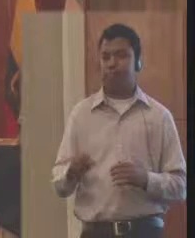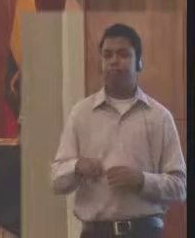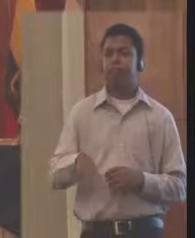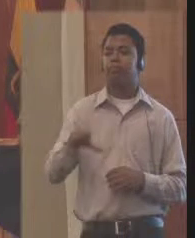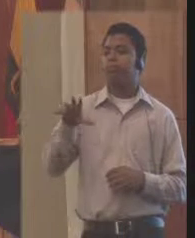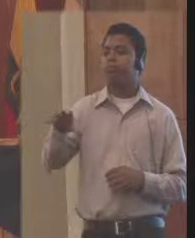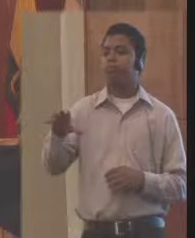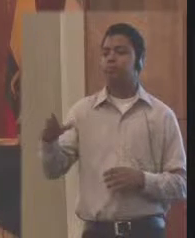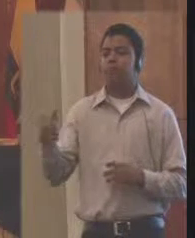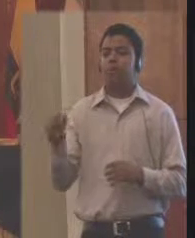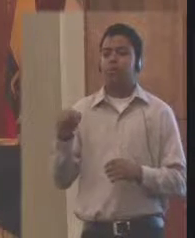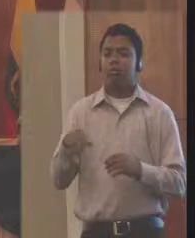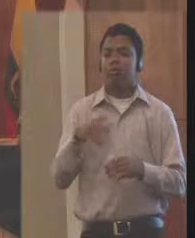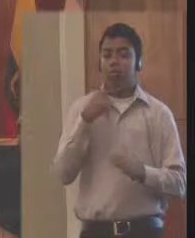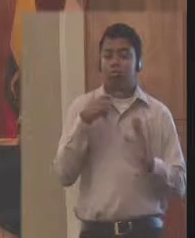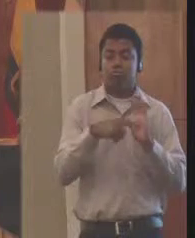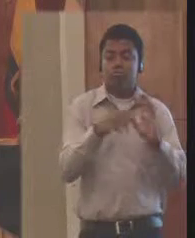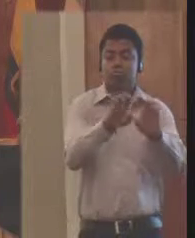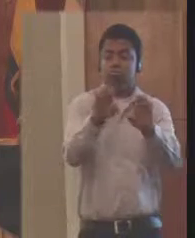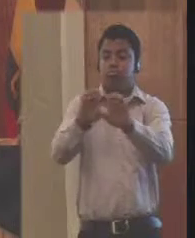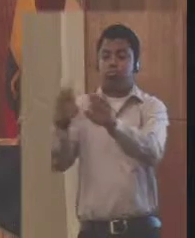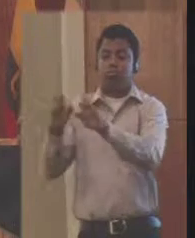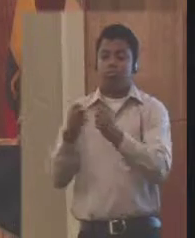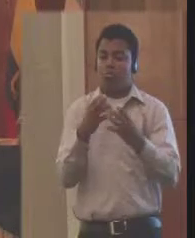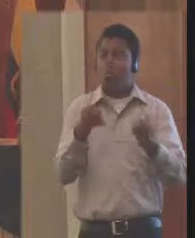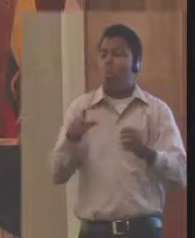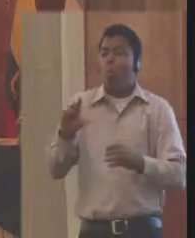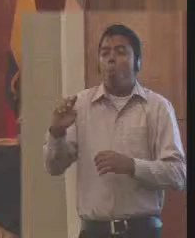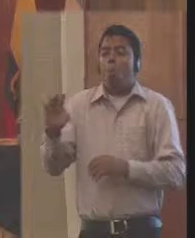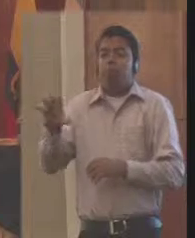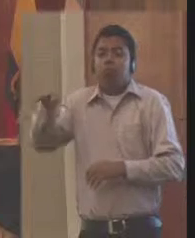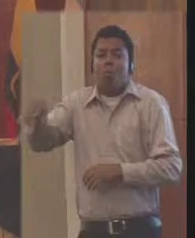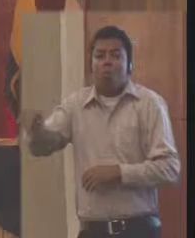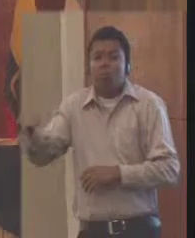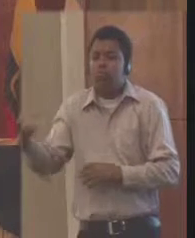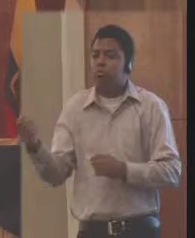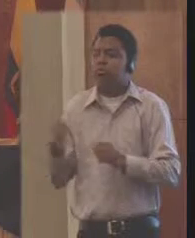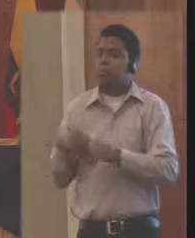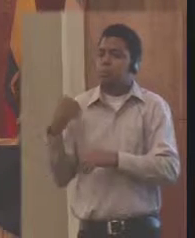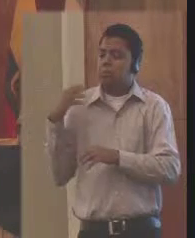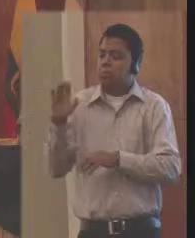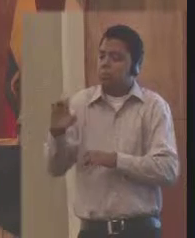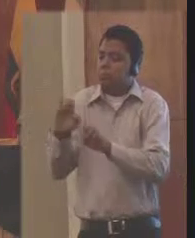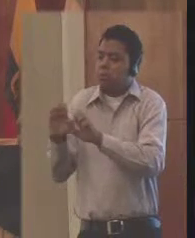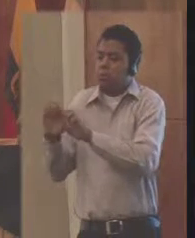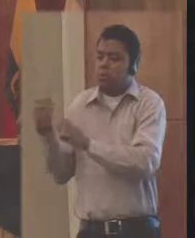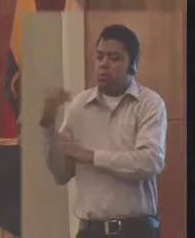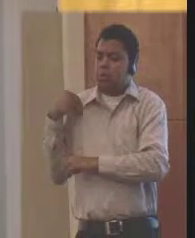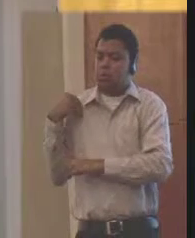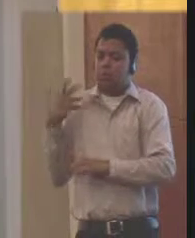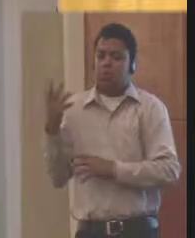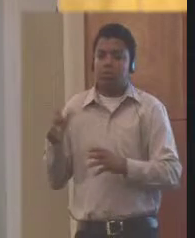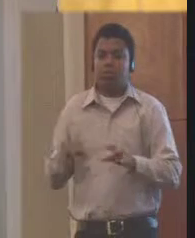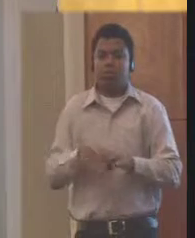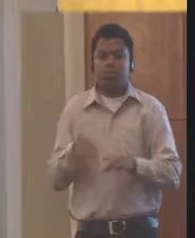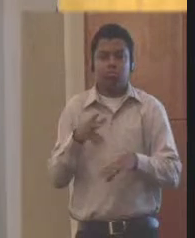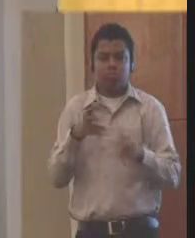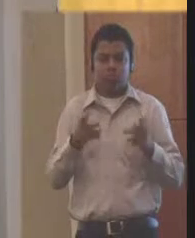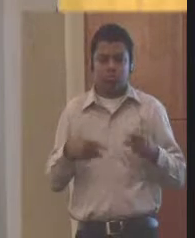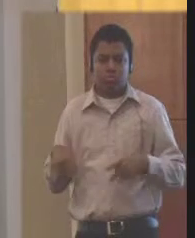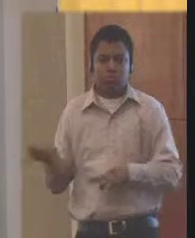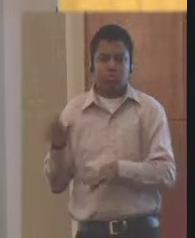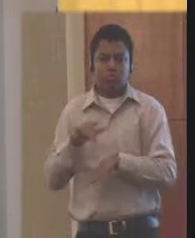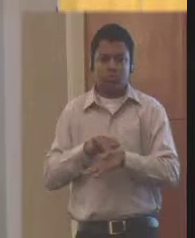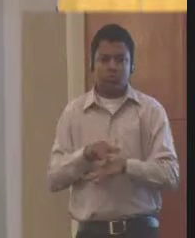However, there tends to be in the United Kingdom a culture of mutual aid. And the Cabinet Office has been